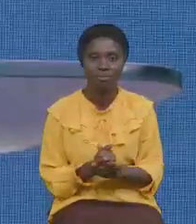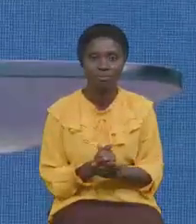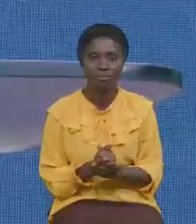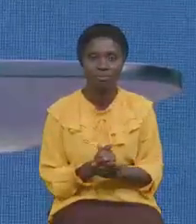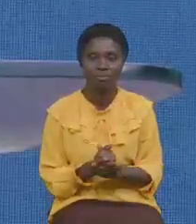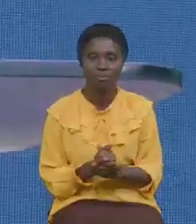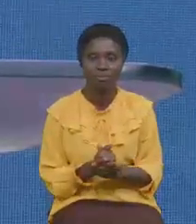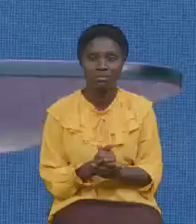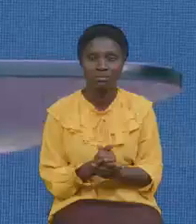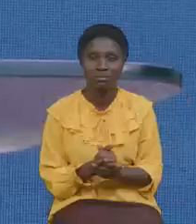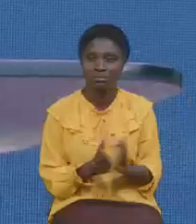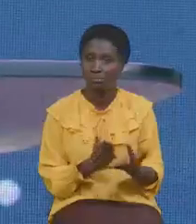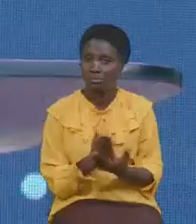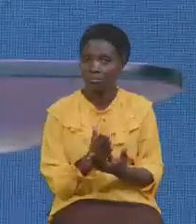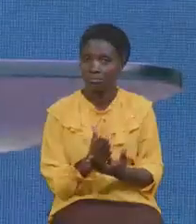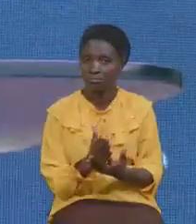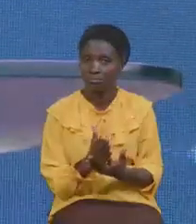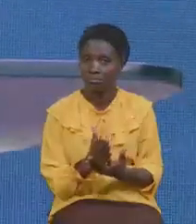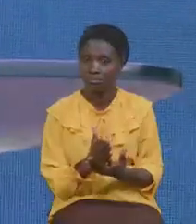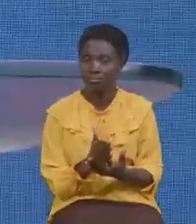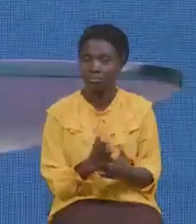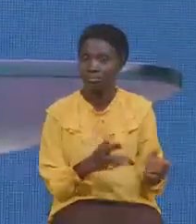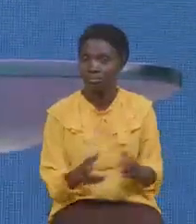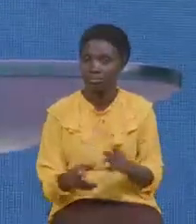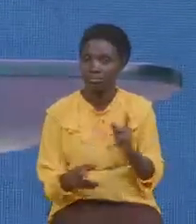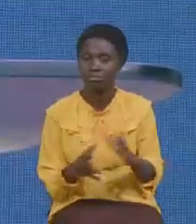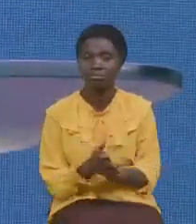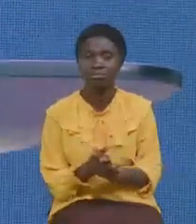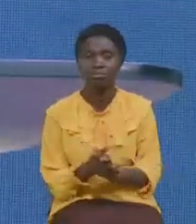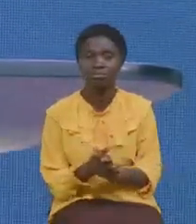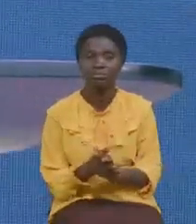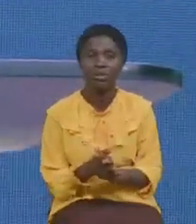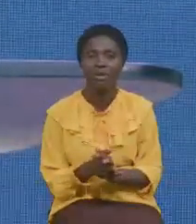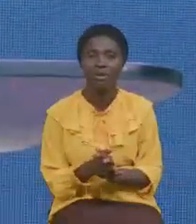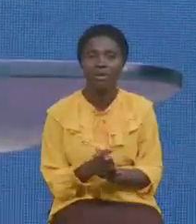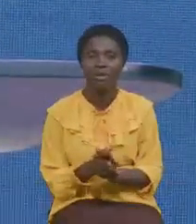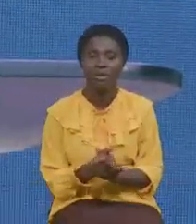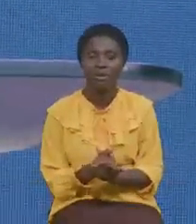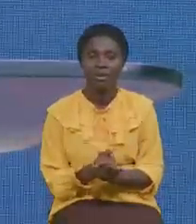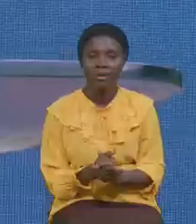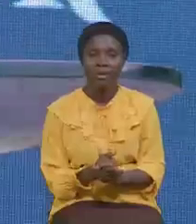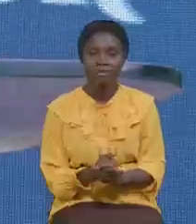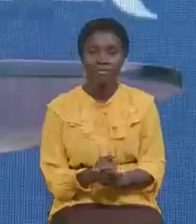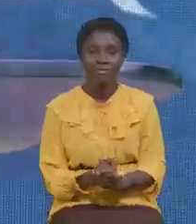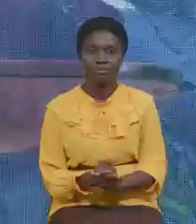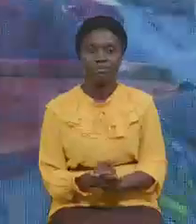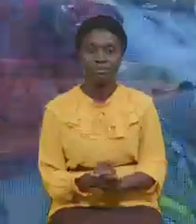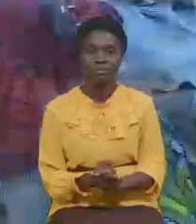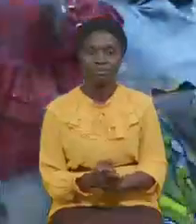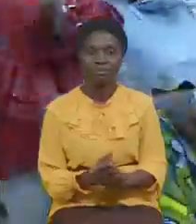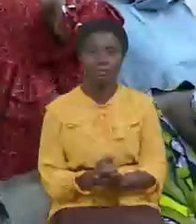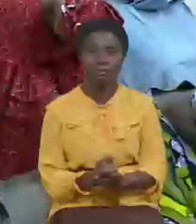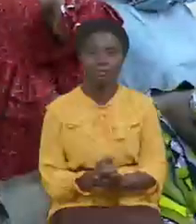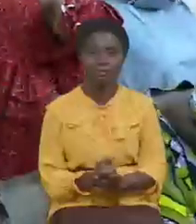hall one? Any other person from hall at the gallery, you are true. On my left-hand